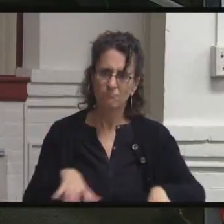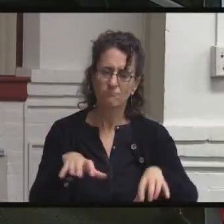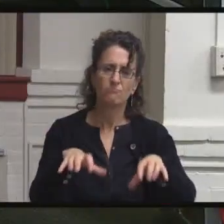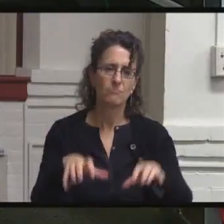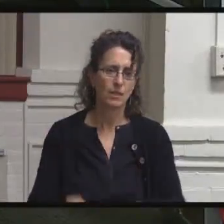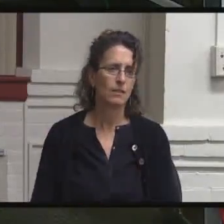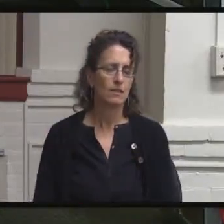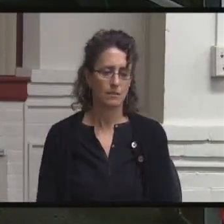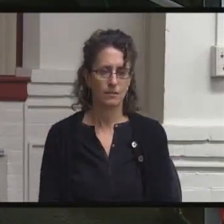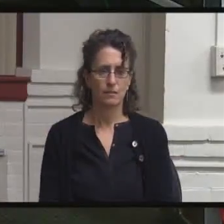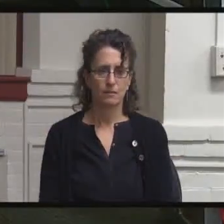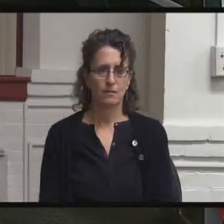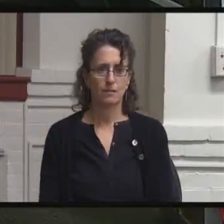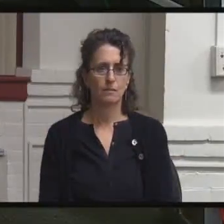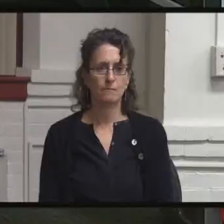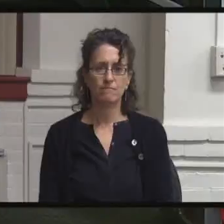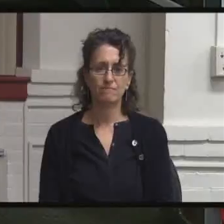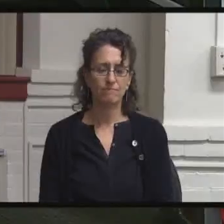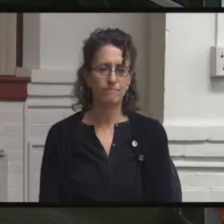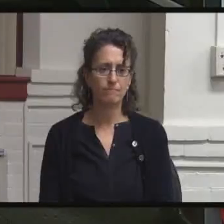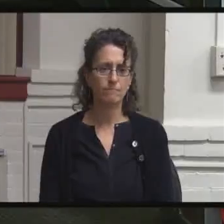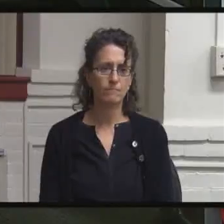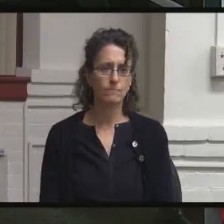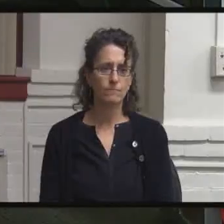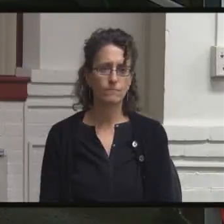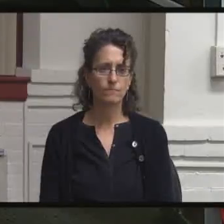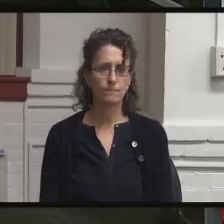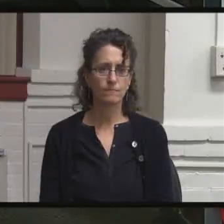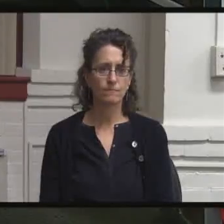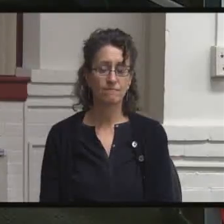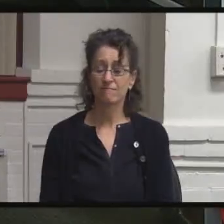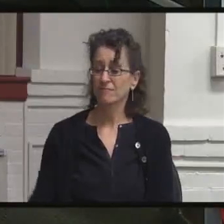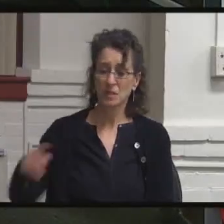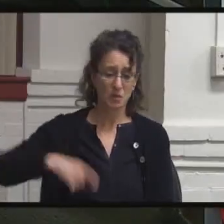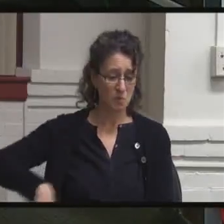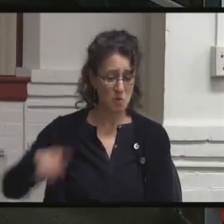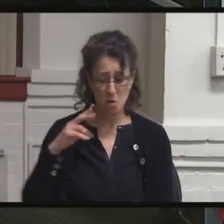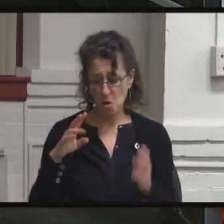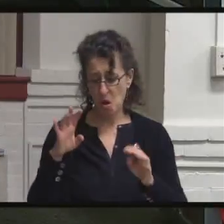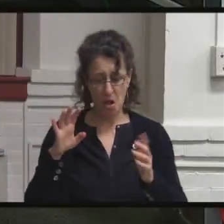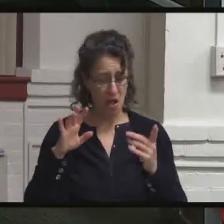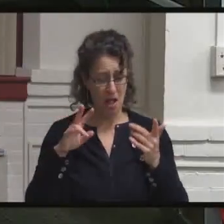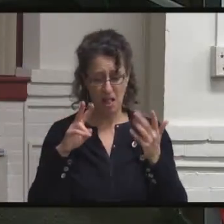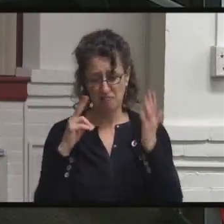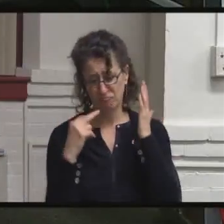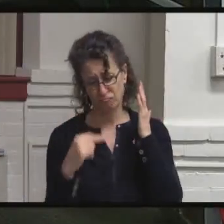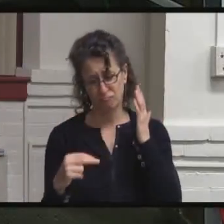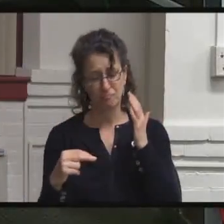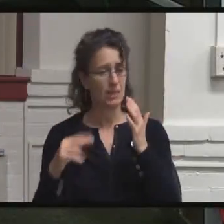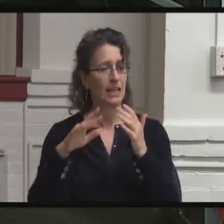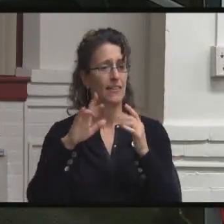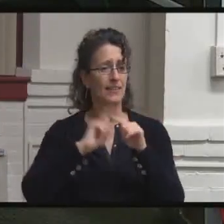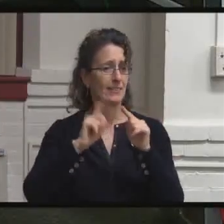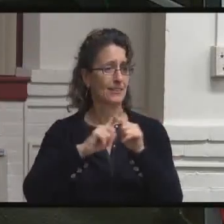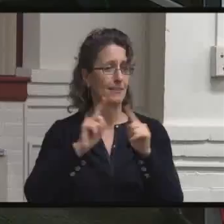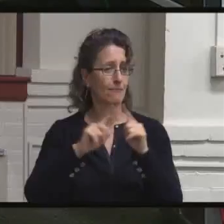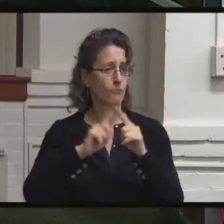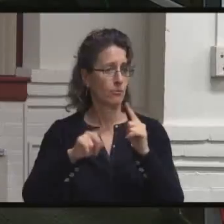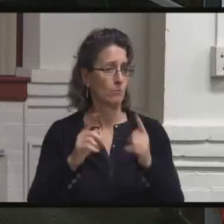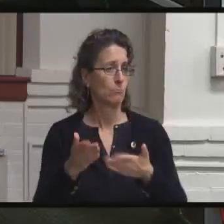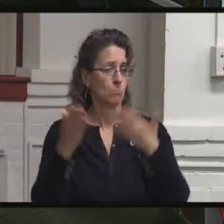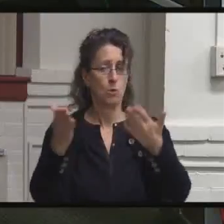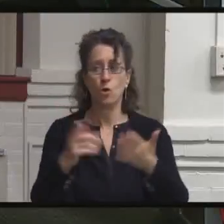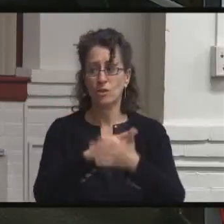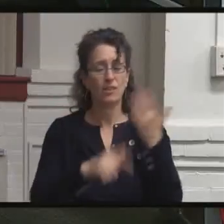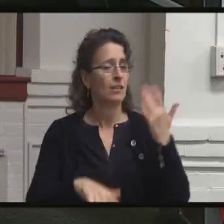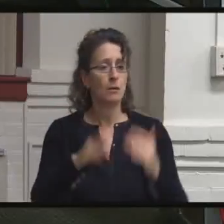we were unanimous in agreeing that Margaret Dillon is very well qualified, and I think will work well with the town